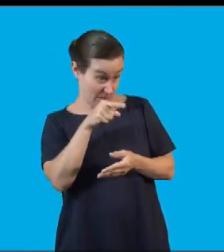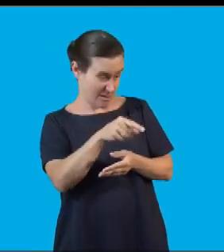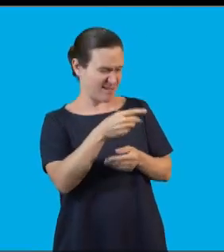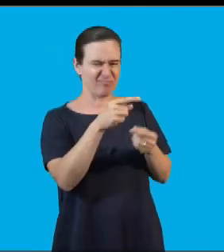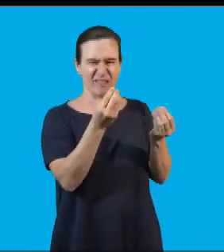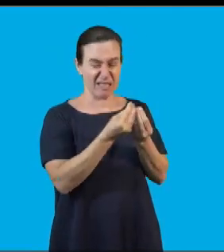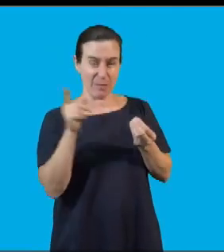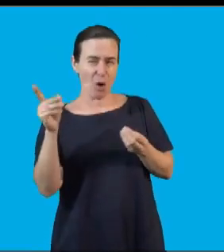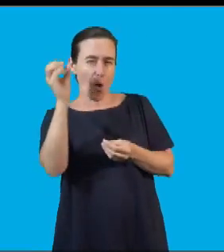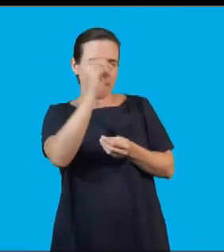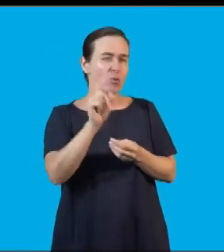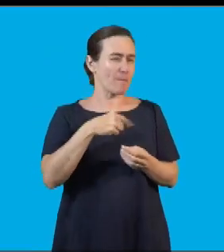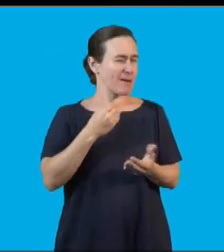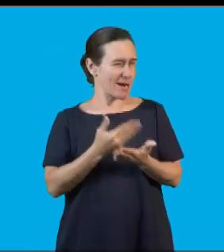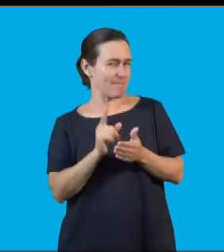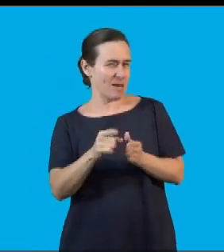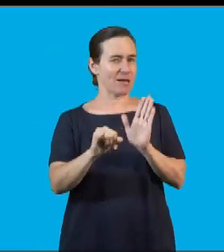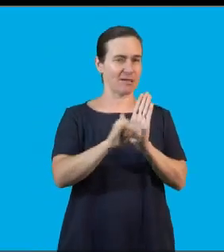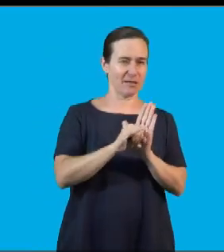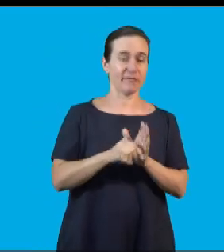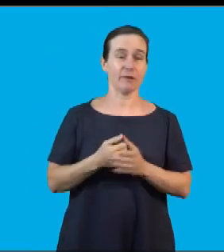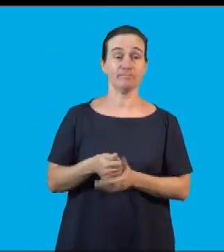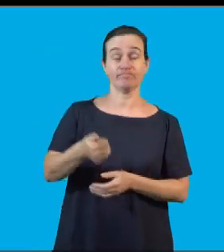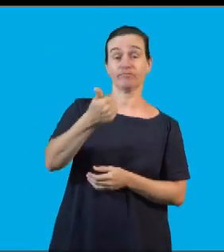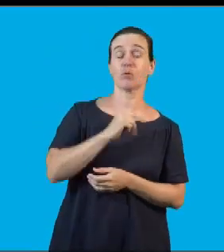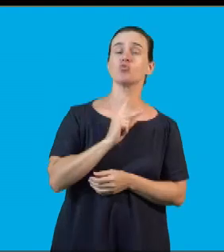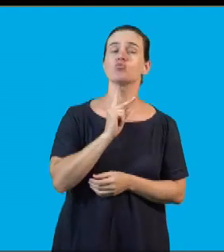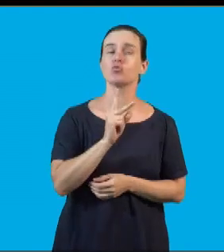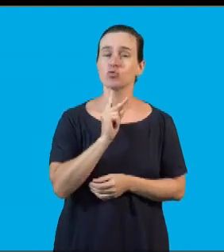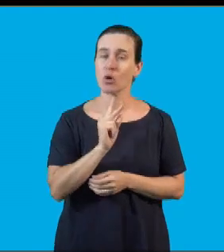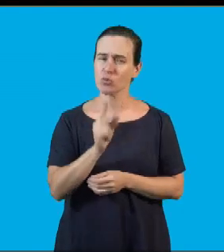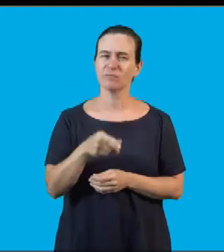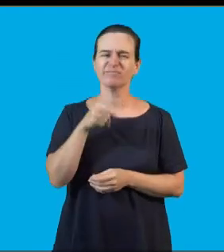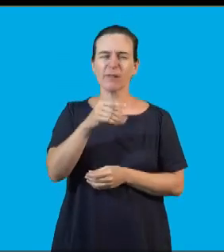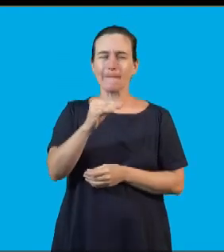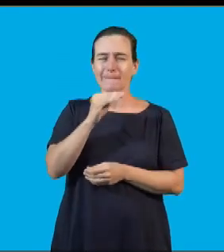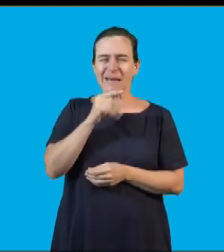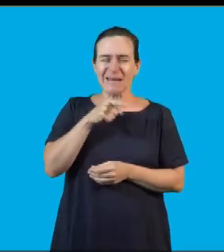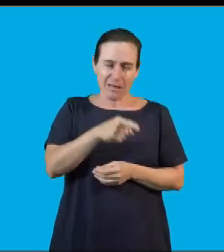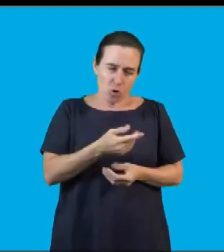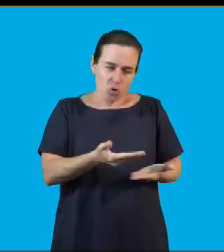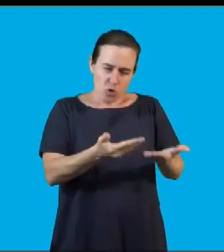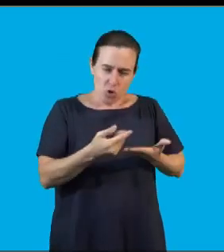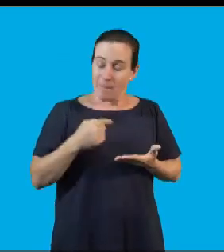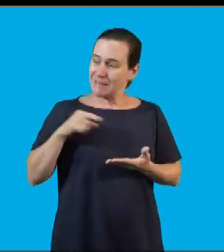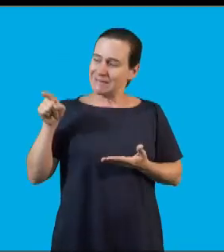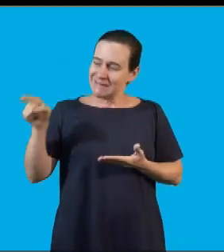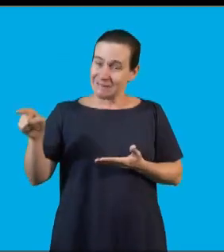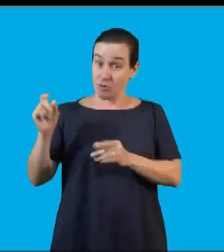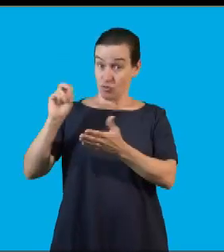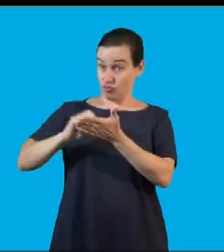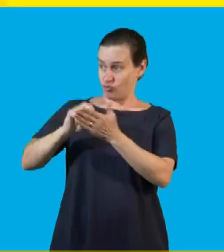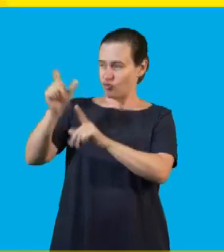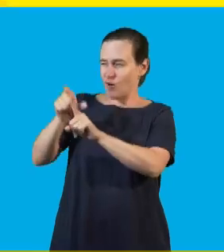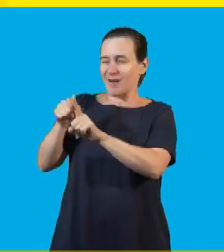aspect. Tone questions are important. Tone reflects the writer's feelings and attitude. This